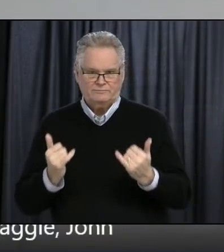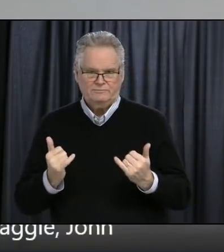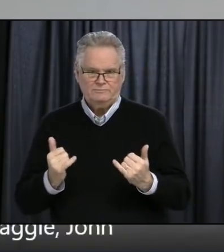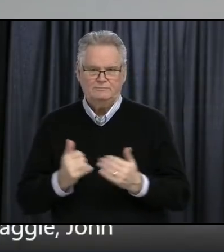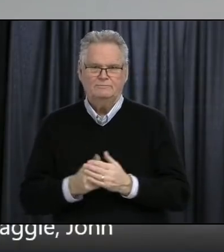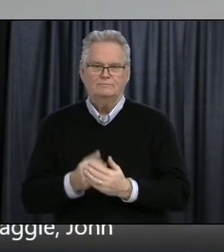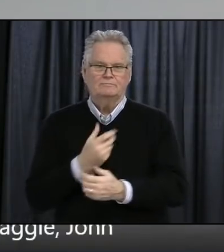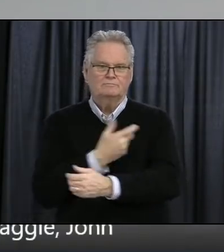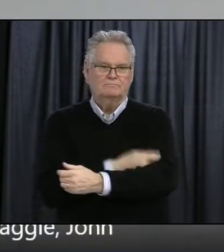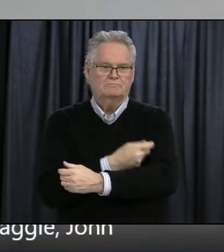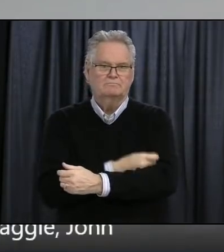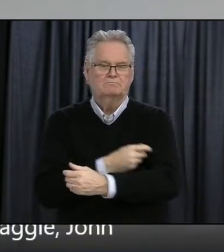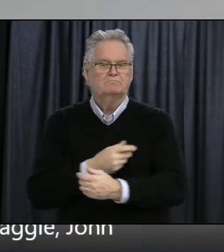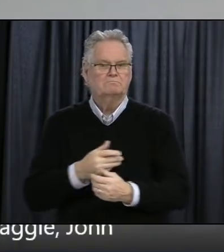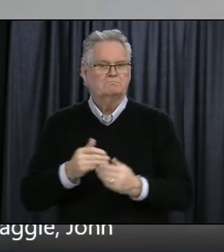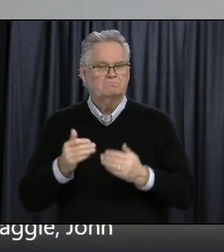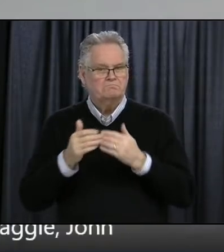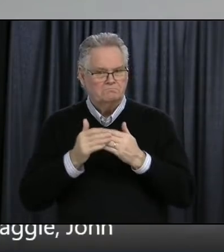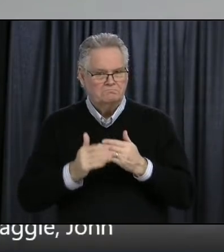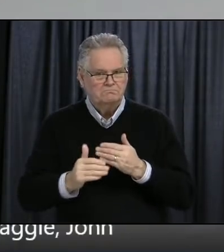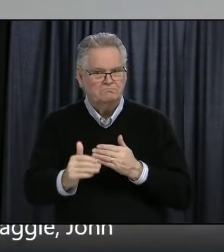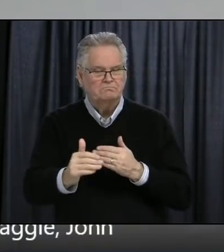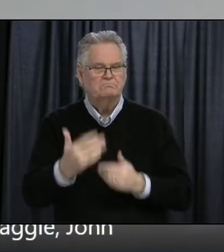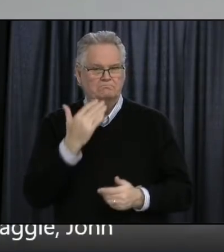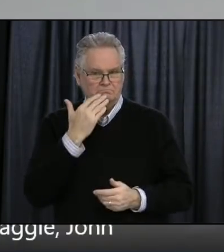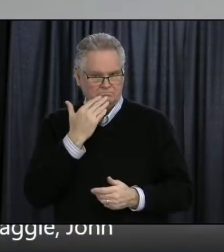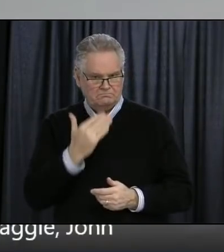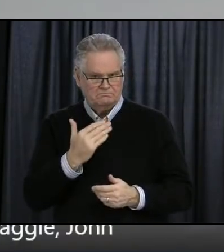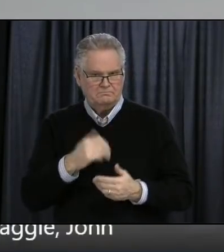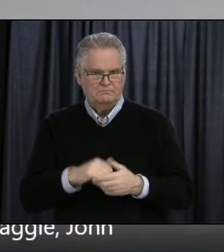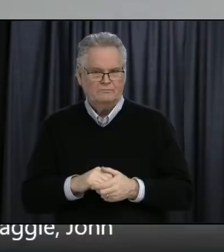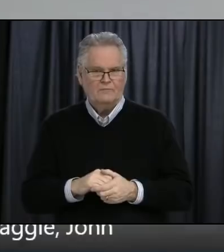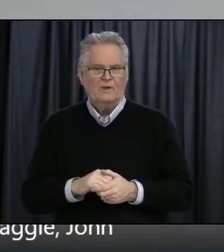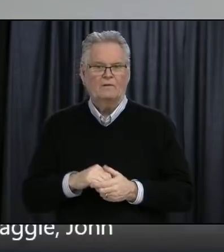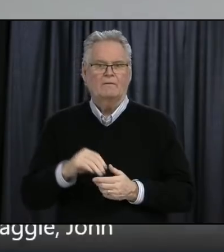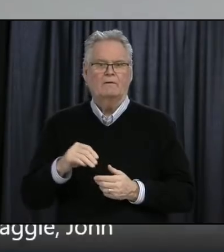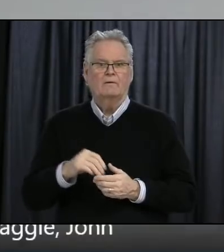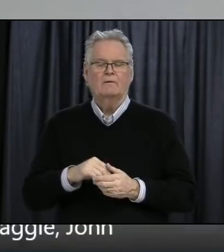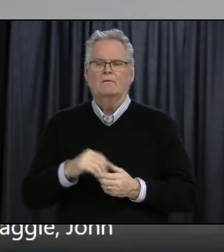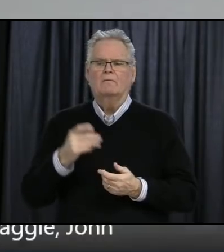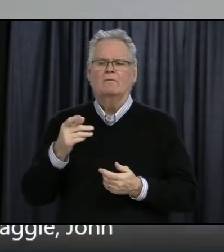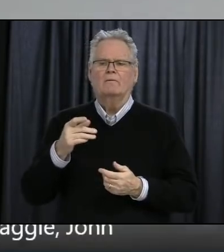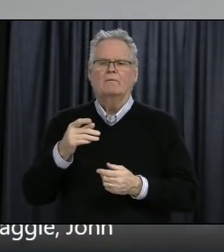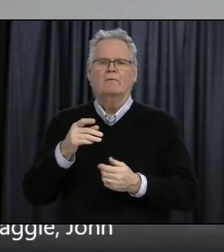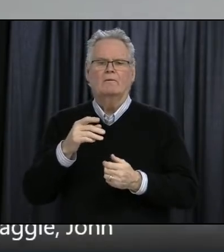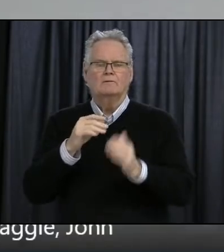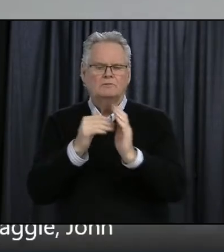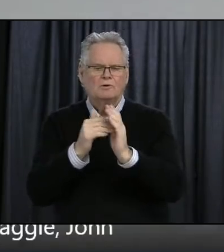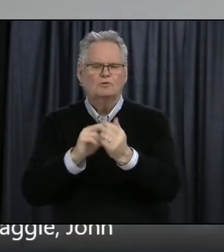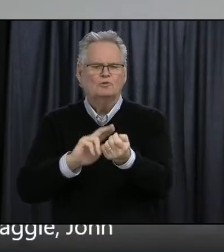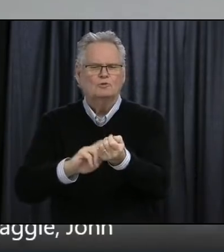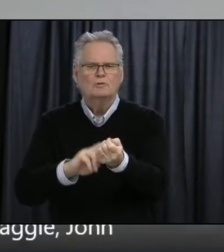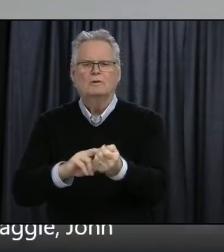responders. This is a marathon with hurdles, and we need to hold fast. And I would just close by echoing